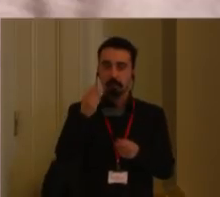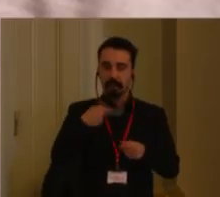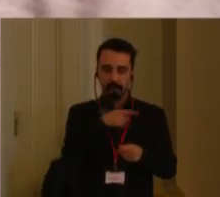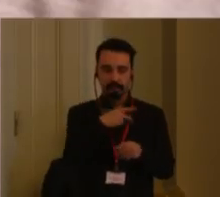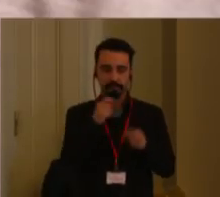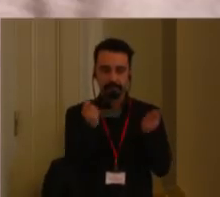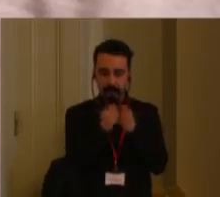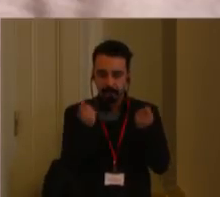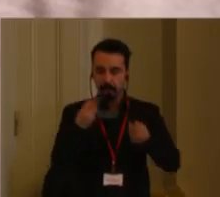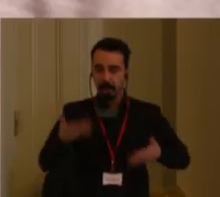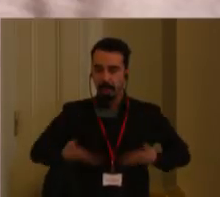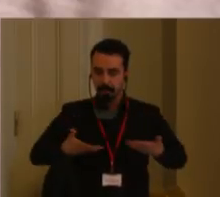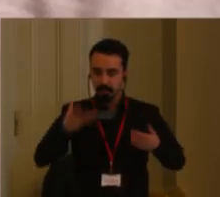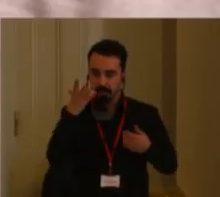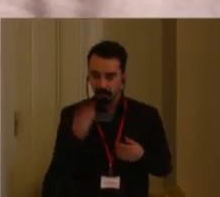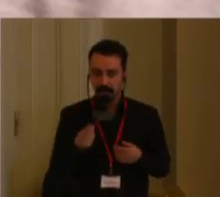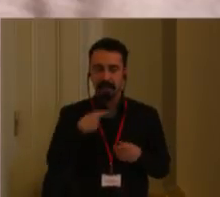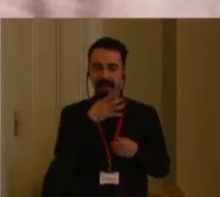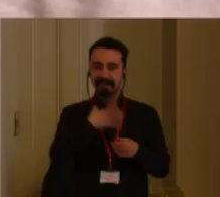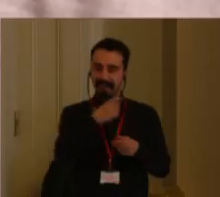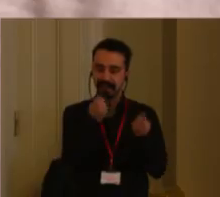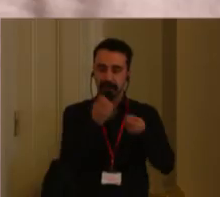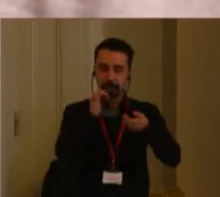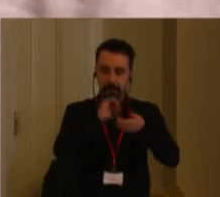something bigger. They're always on positive and